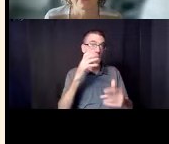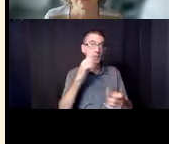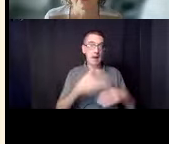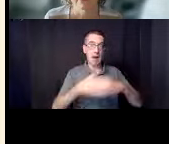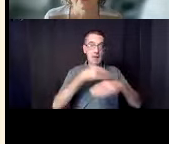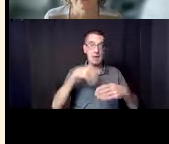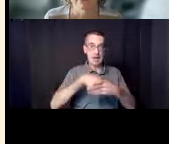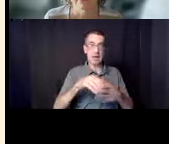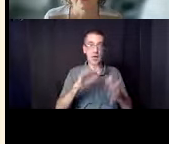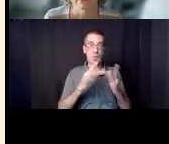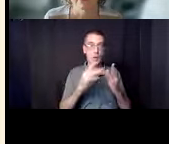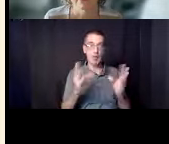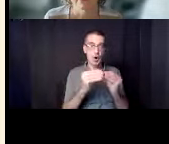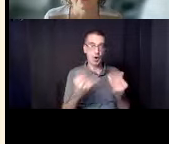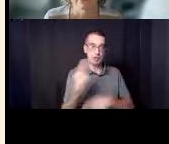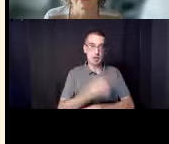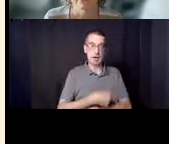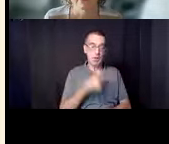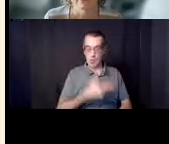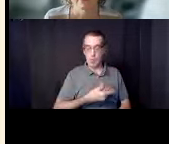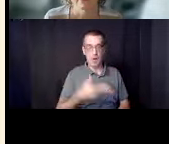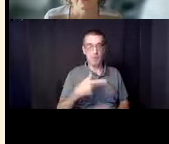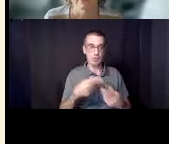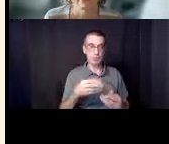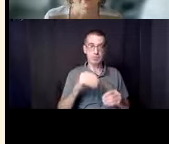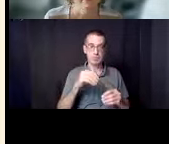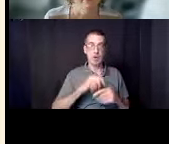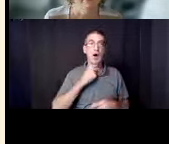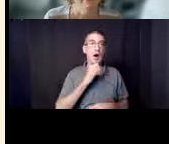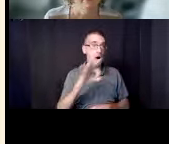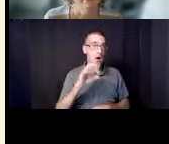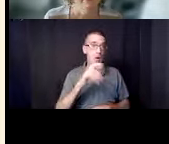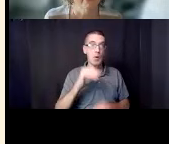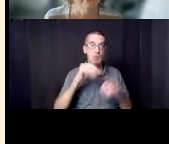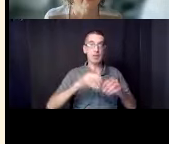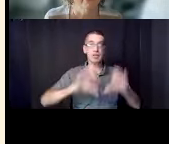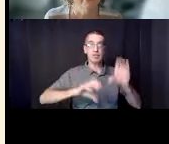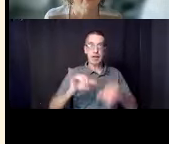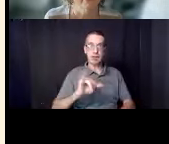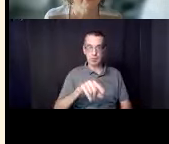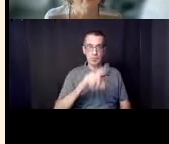in the webinar today? You're welcome to come off of mute or also put it in the chat.